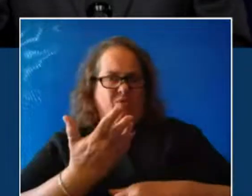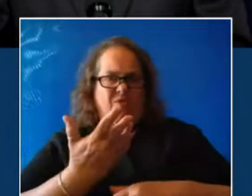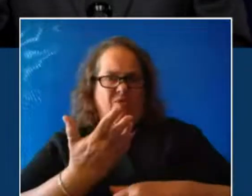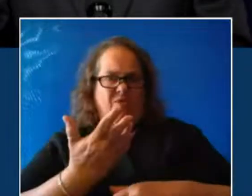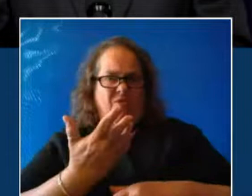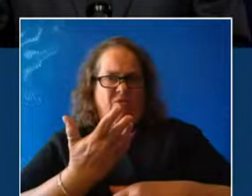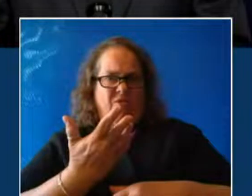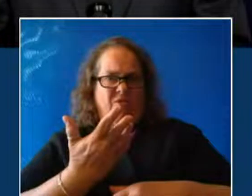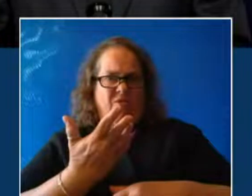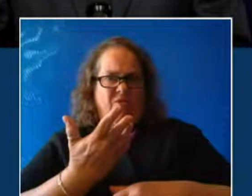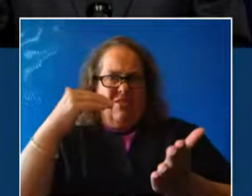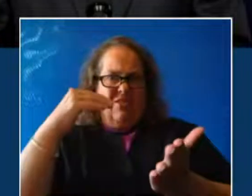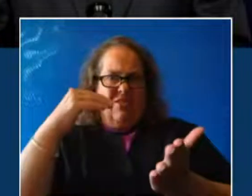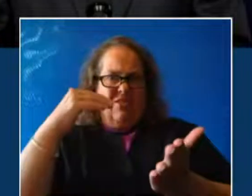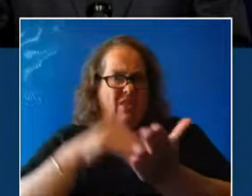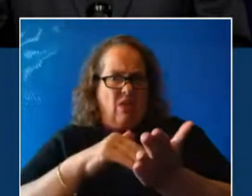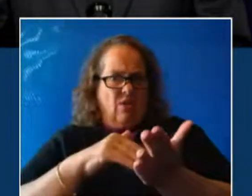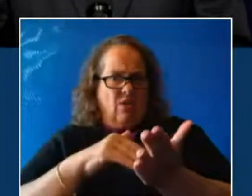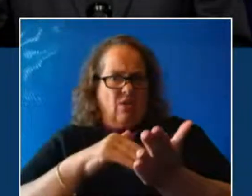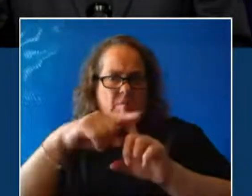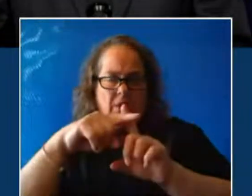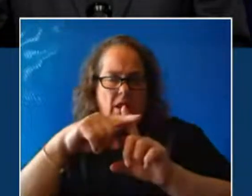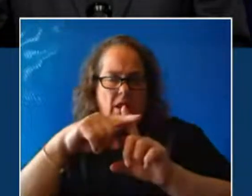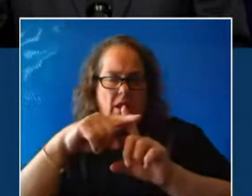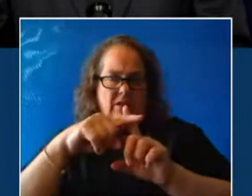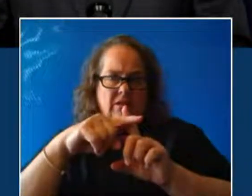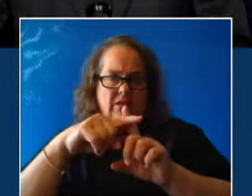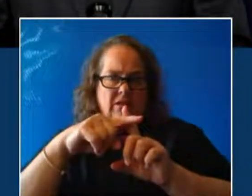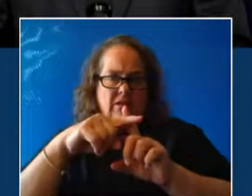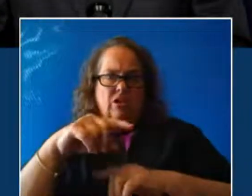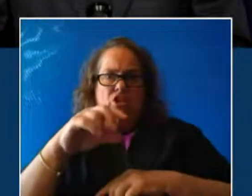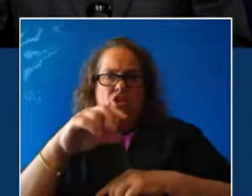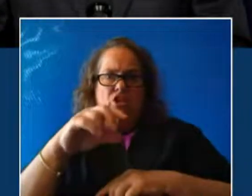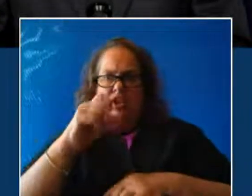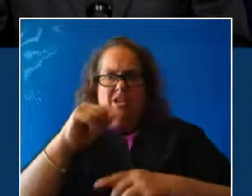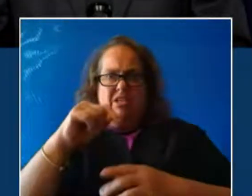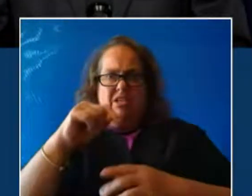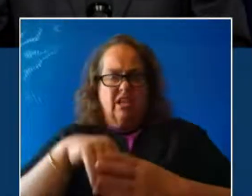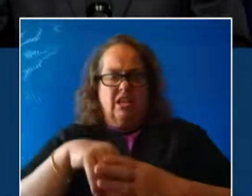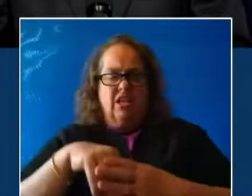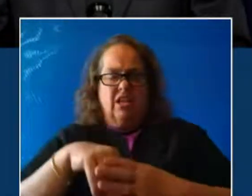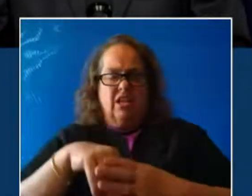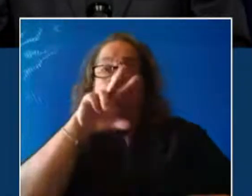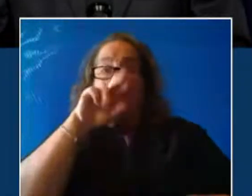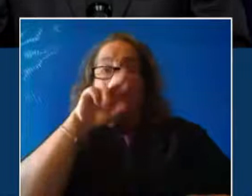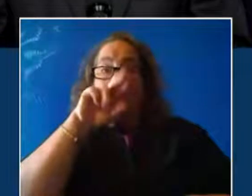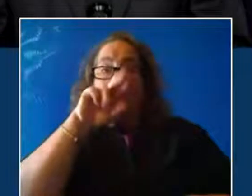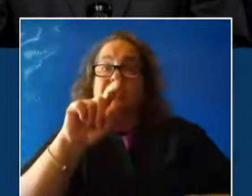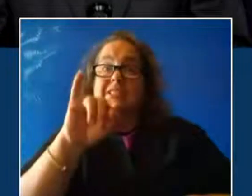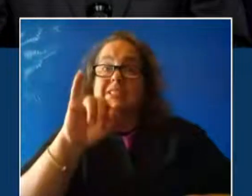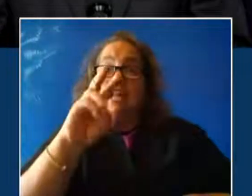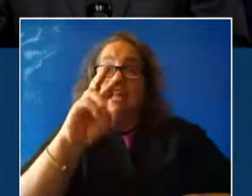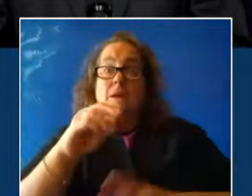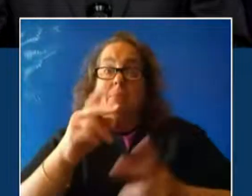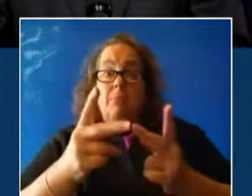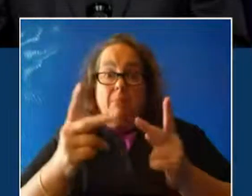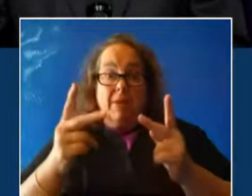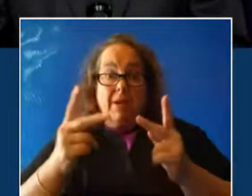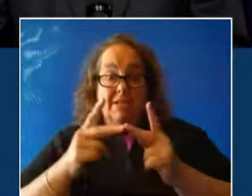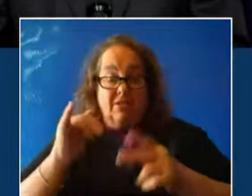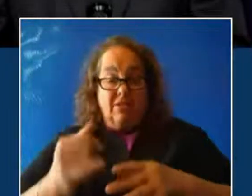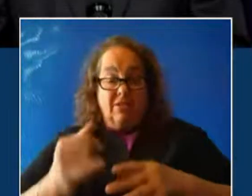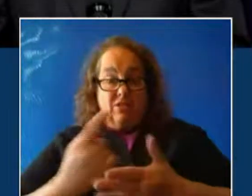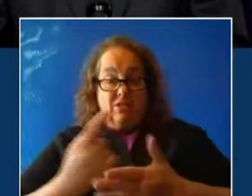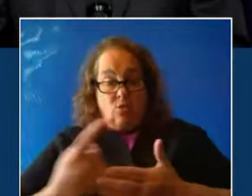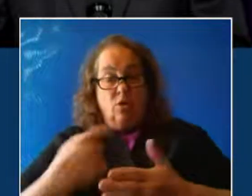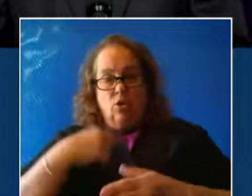appointments, even just in the U of L Cardinals Stadium site this week, we should significantly increase Kentuckians 20